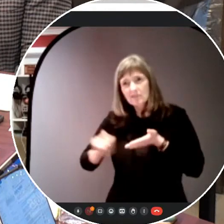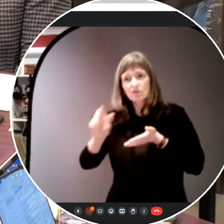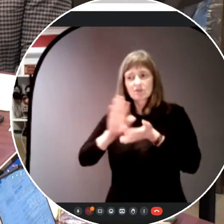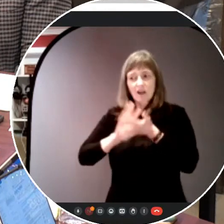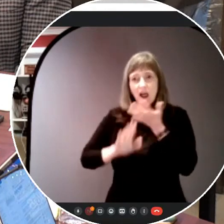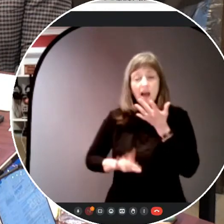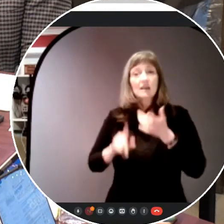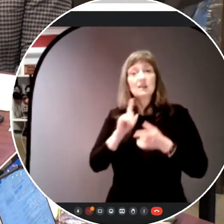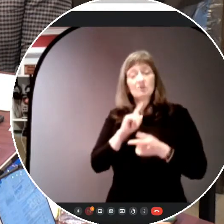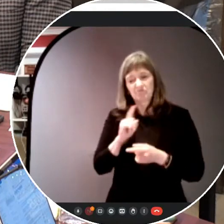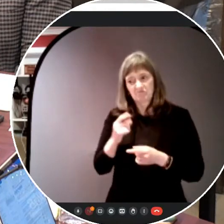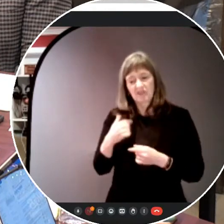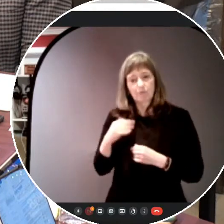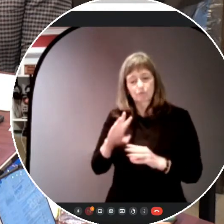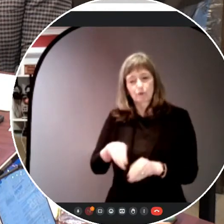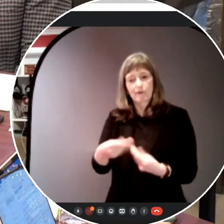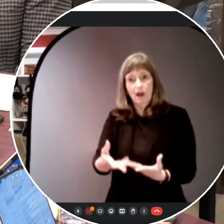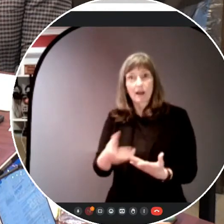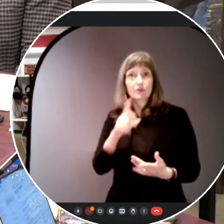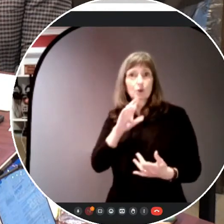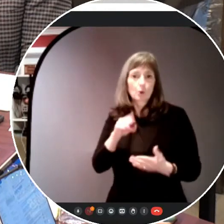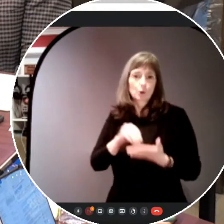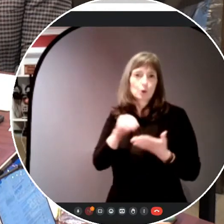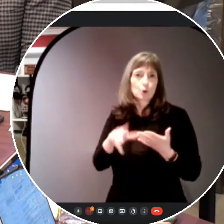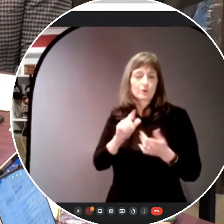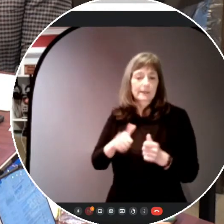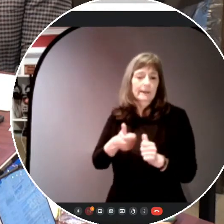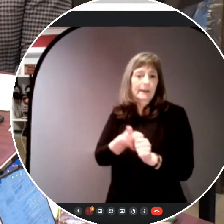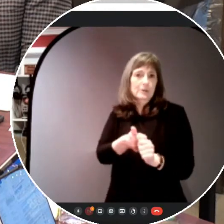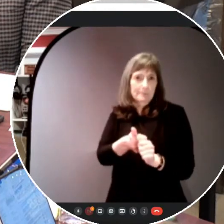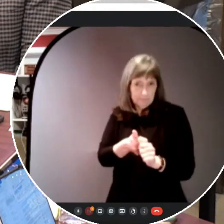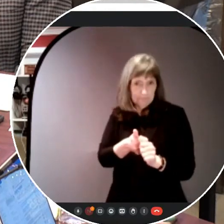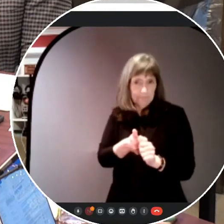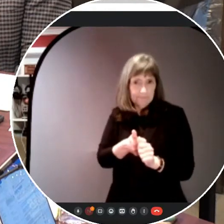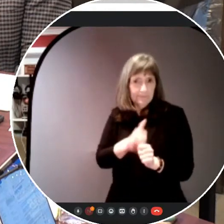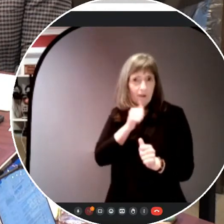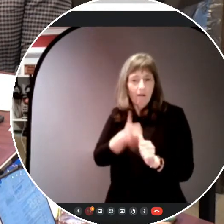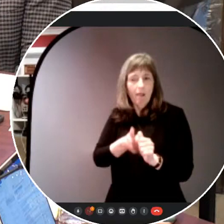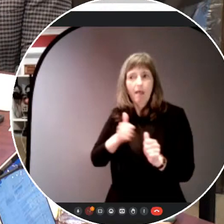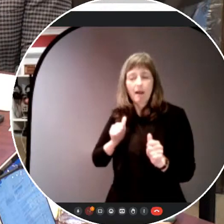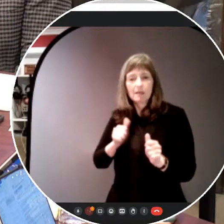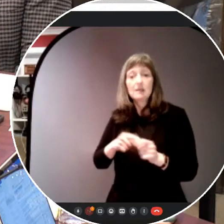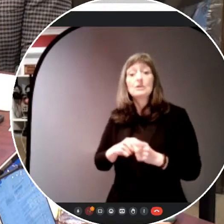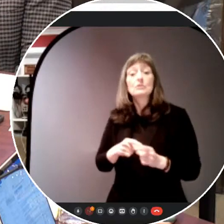things, so they could get caught up really quick in the school system with our students